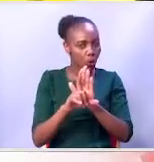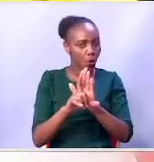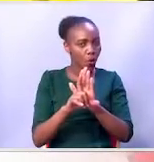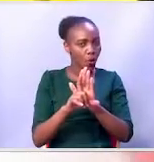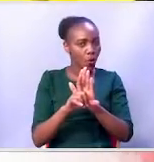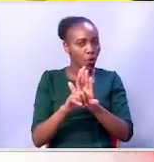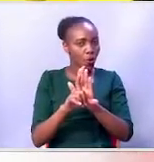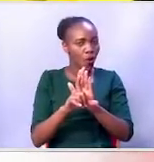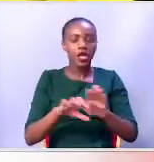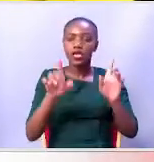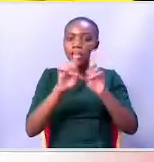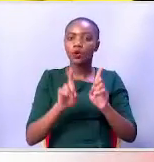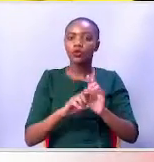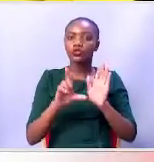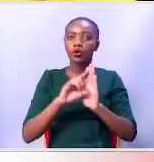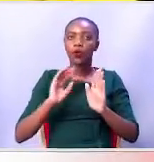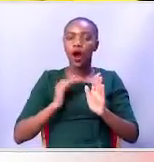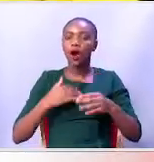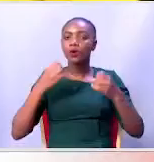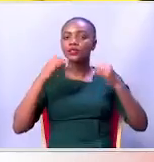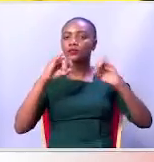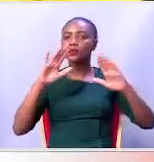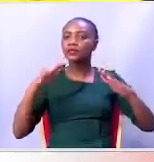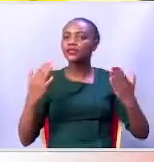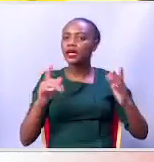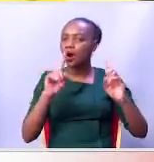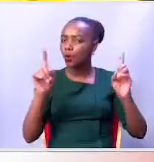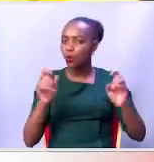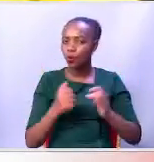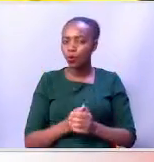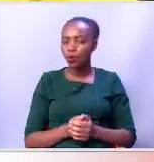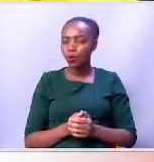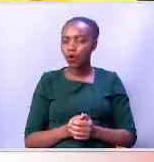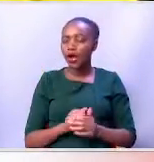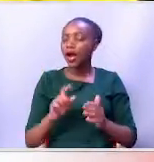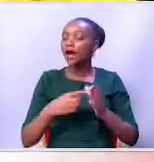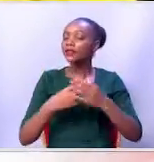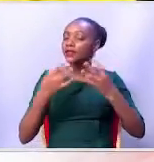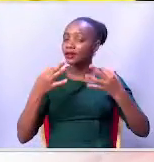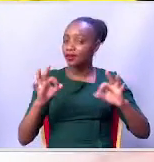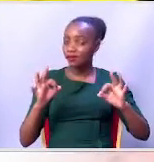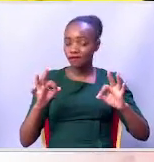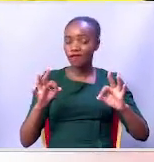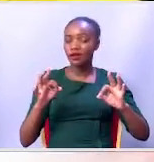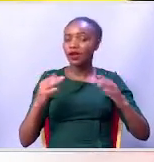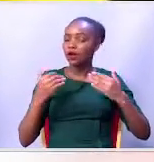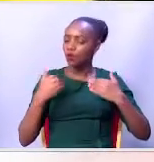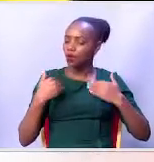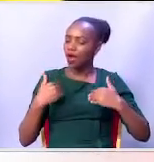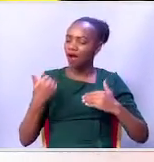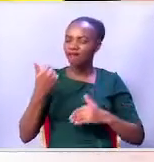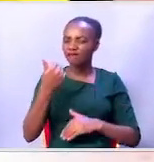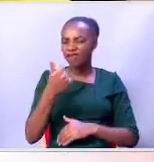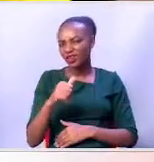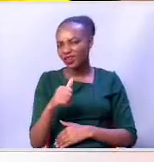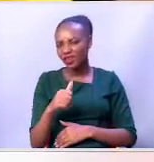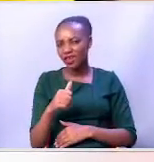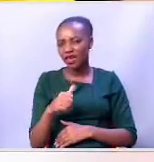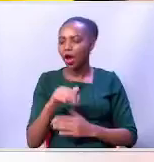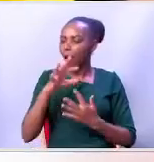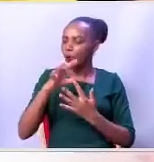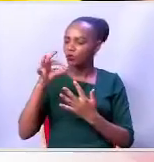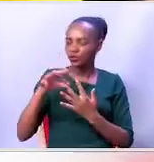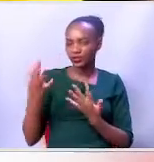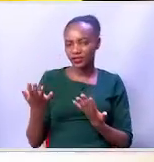in which these laws are implemented. And if there are any viable